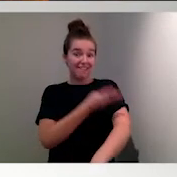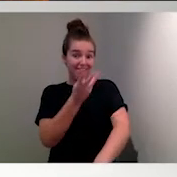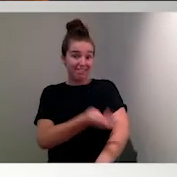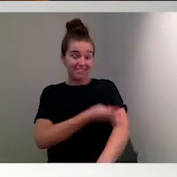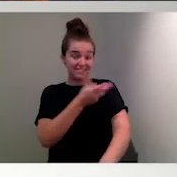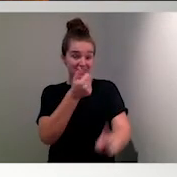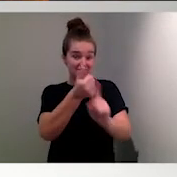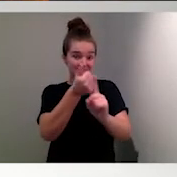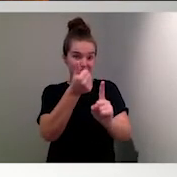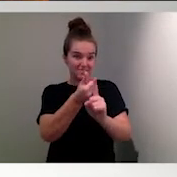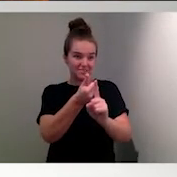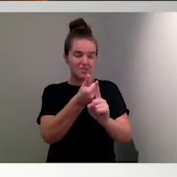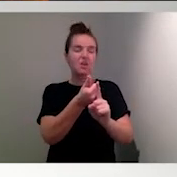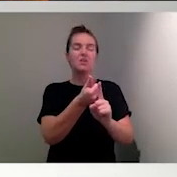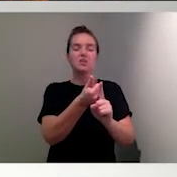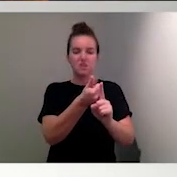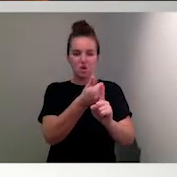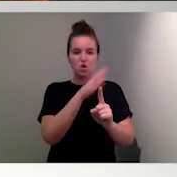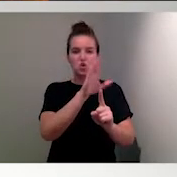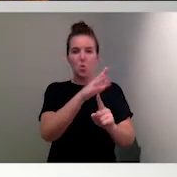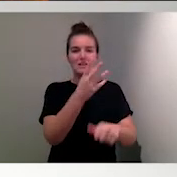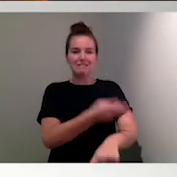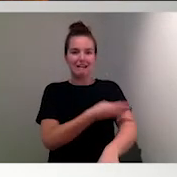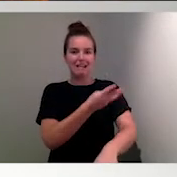dialysis center at